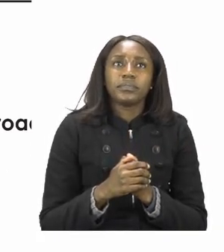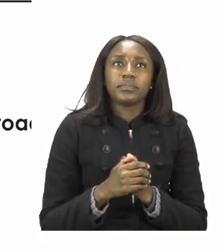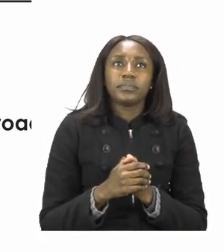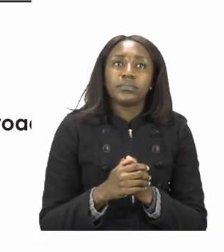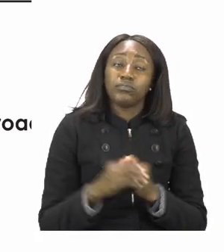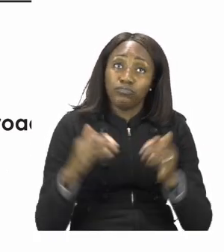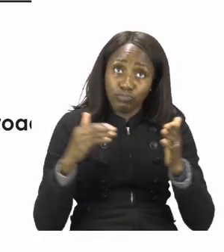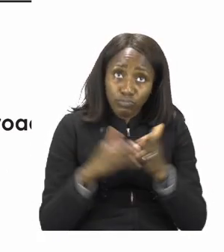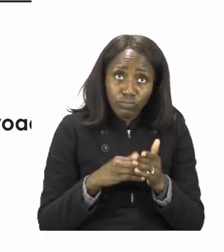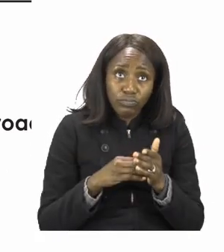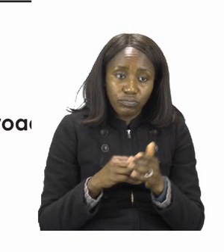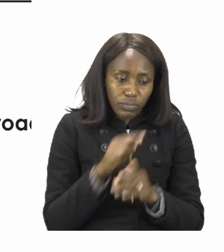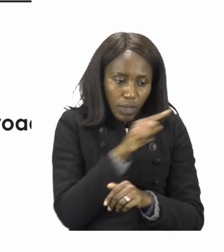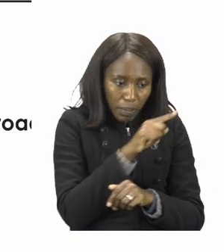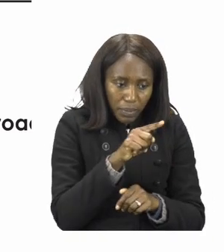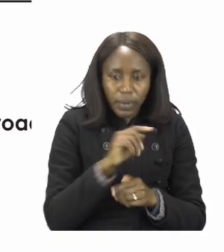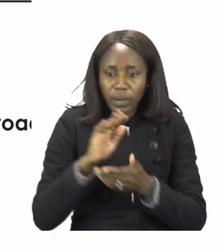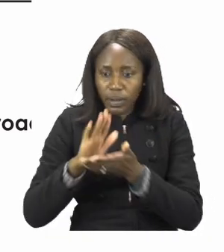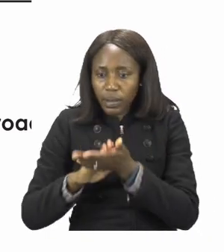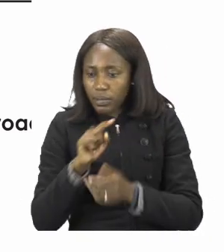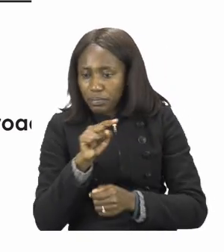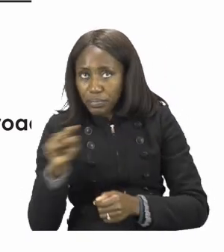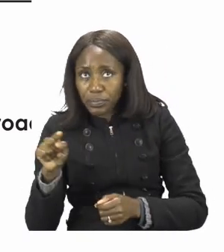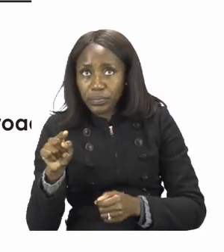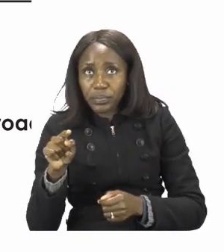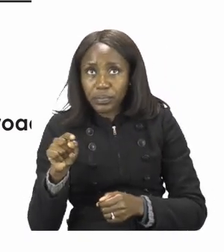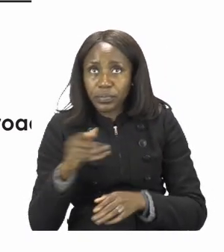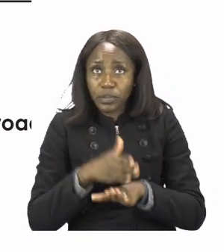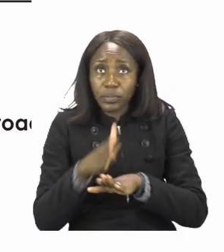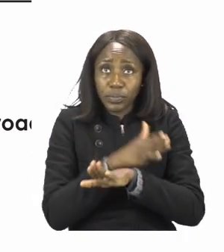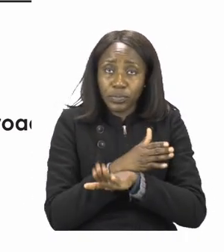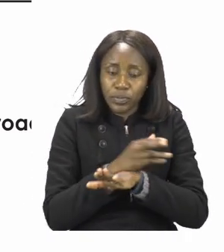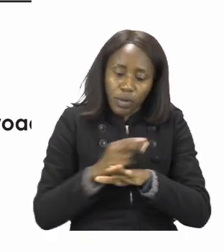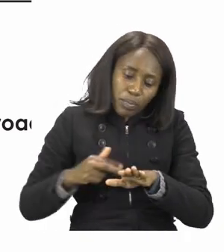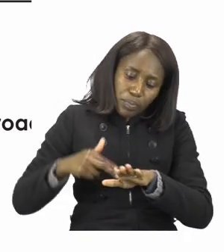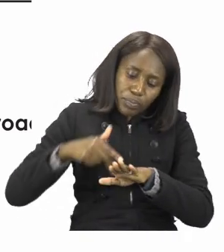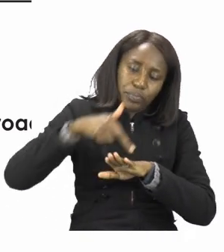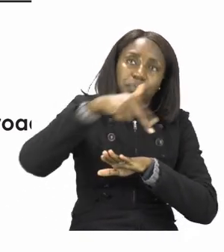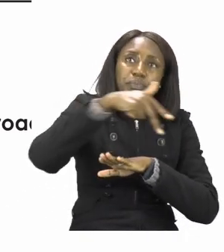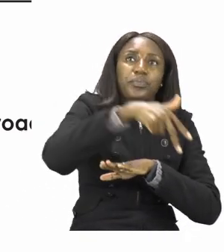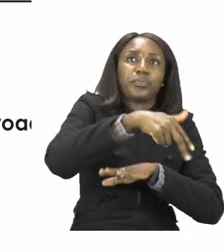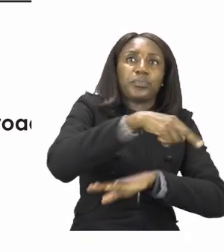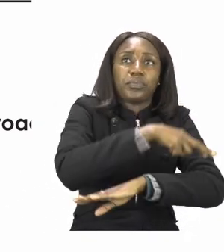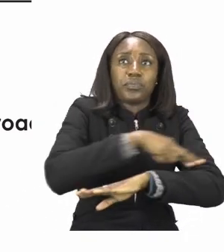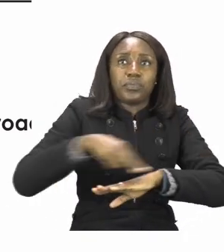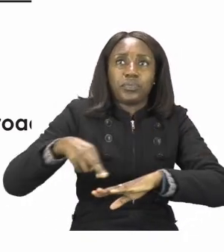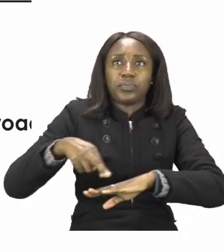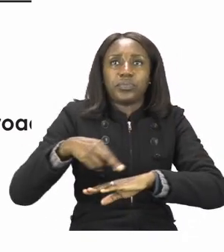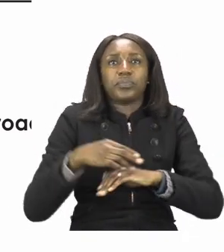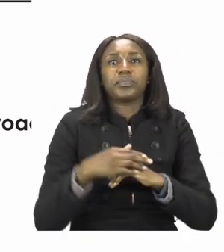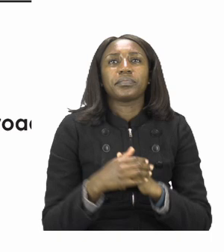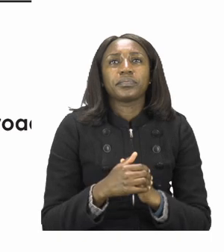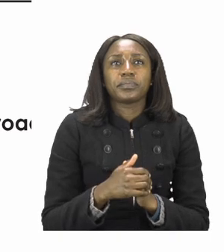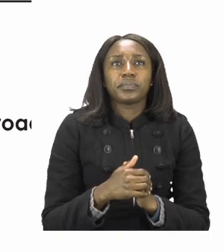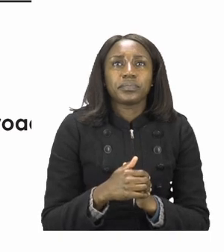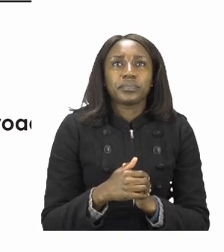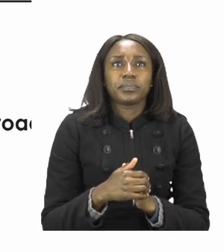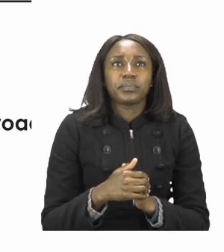Stop dash and dash before crossing the road.